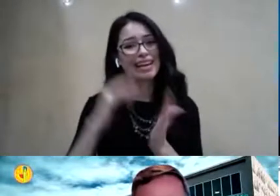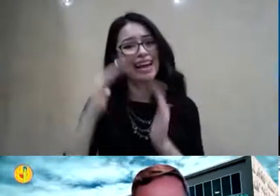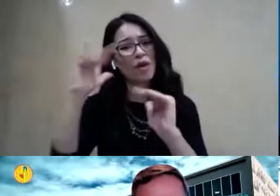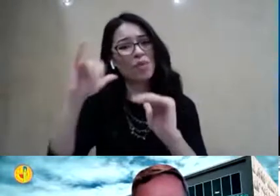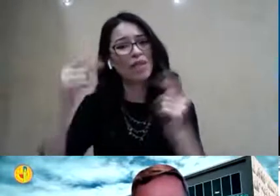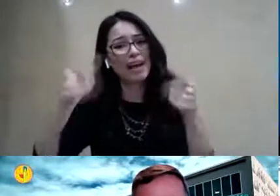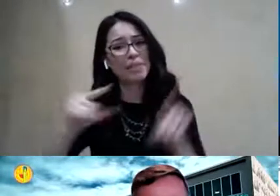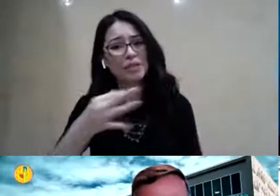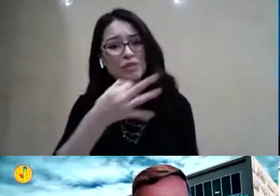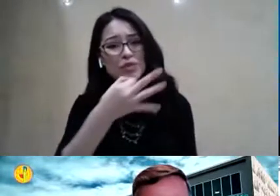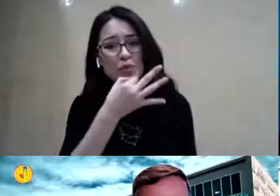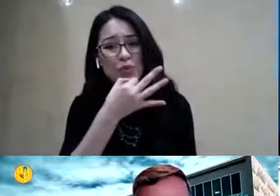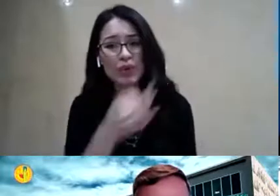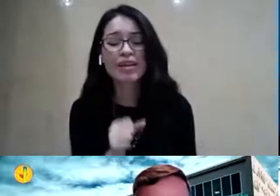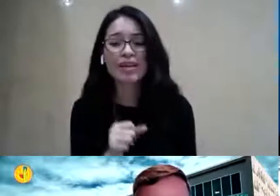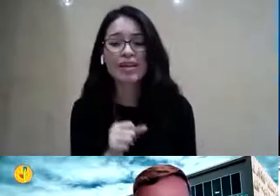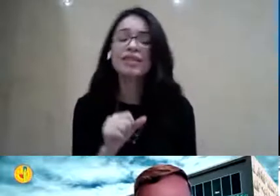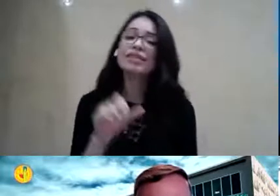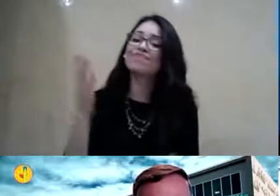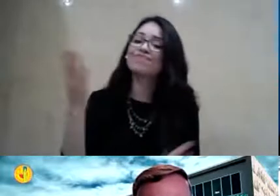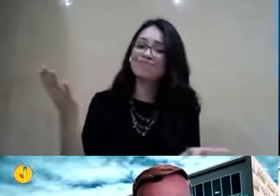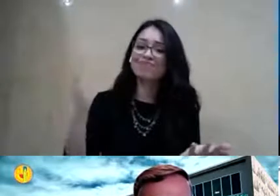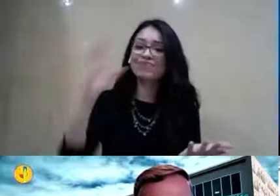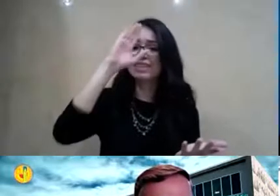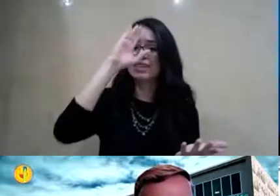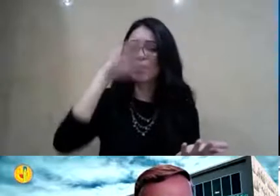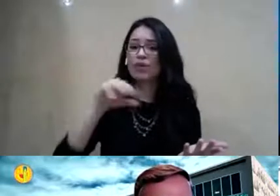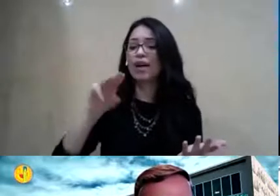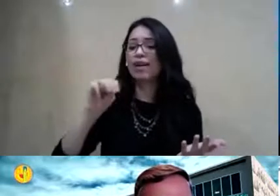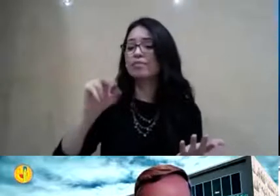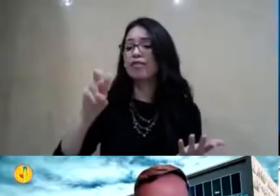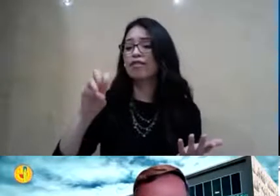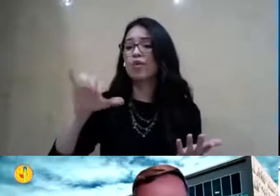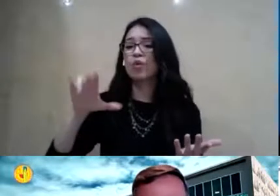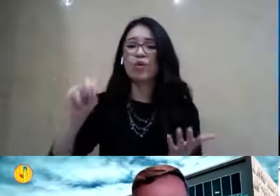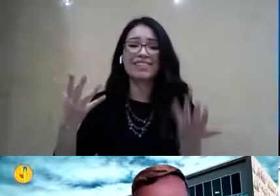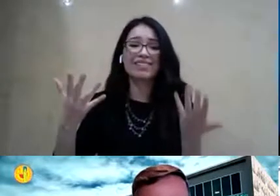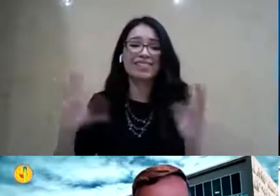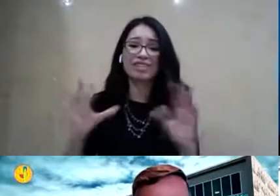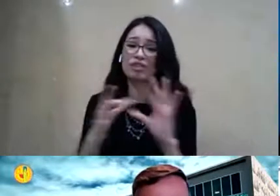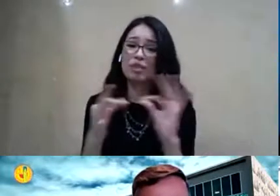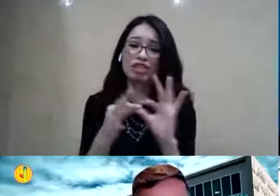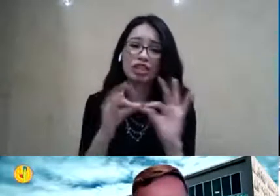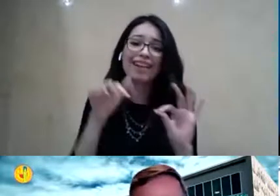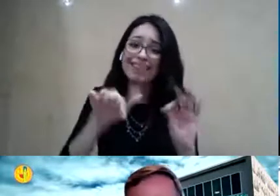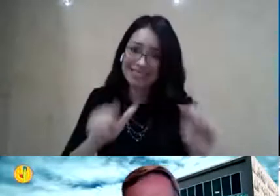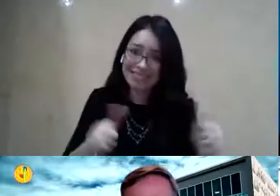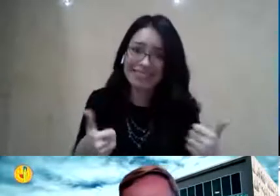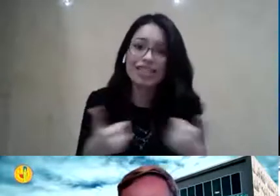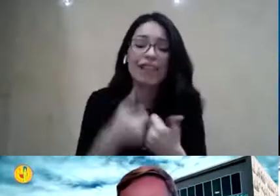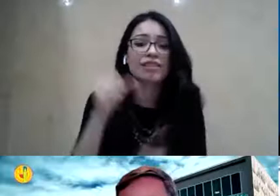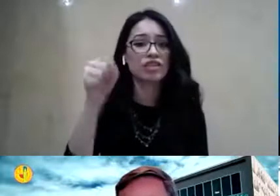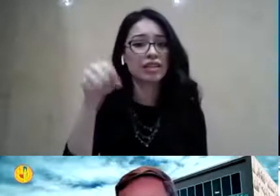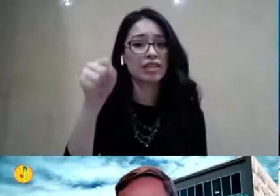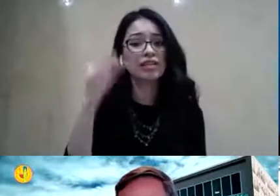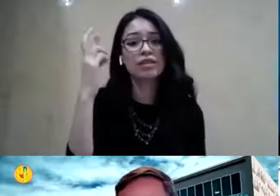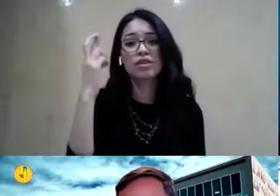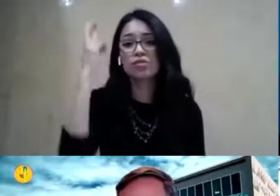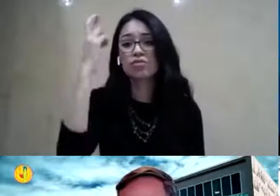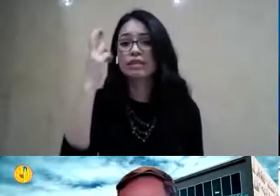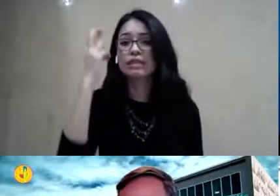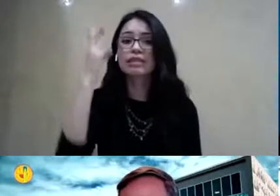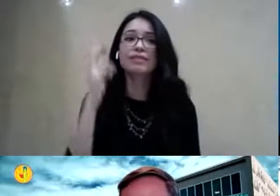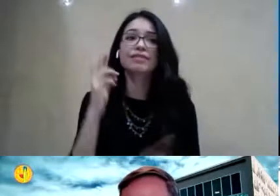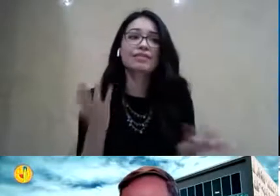As Mr. Melvoin said, it is challenging for us sometimes because of the differing levels of individuals who have a thought. It is very easy